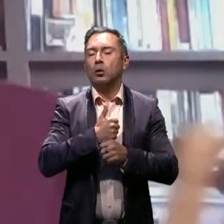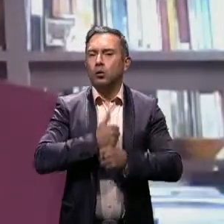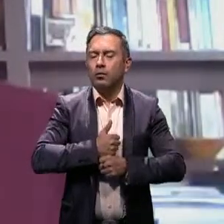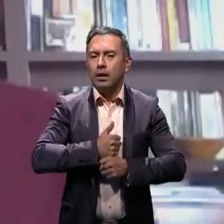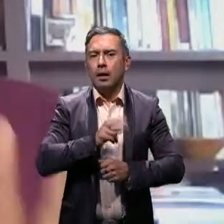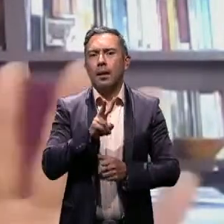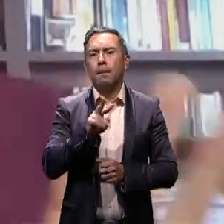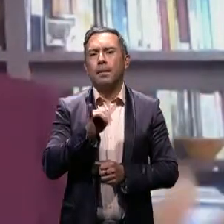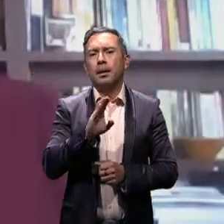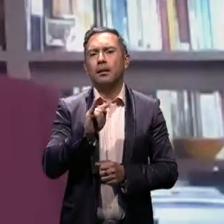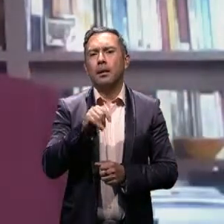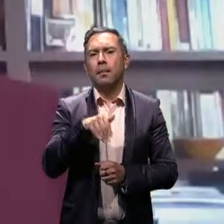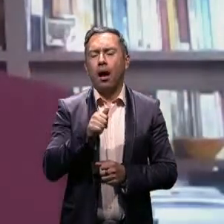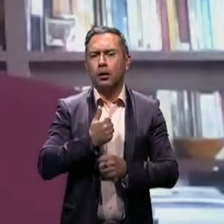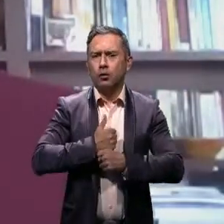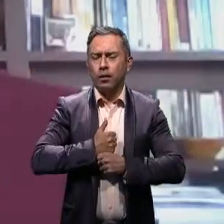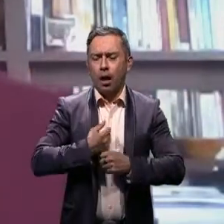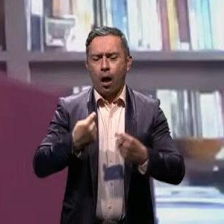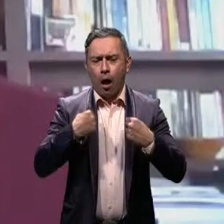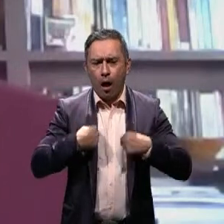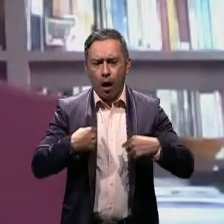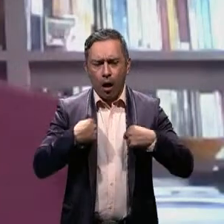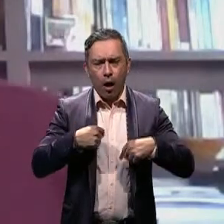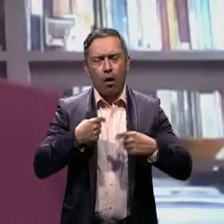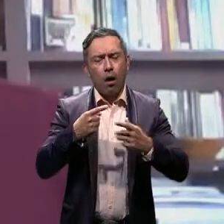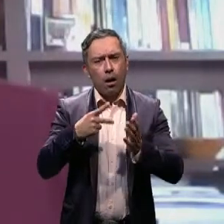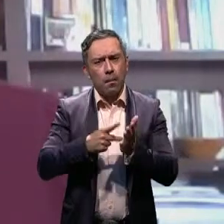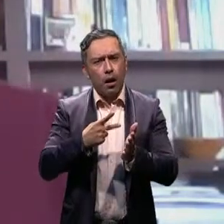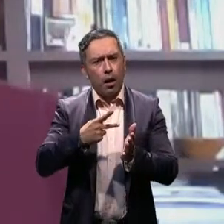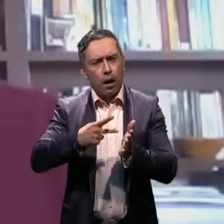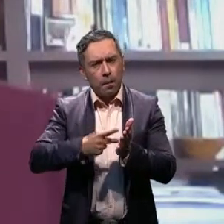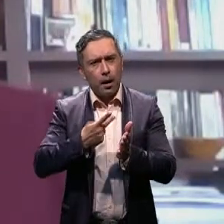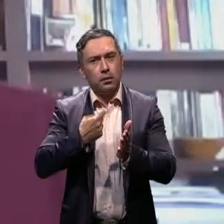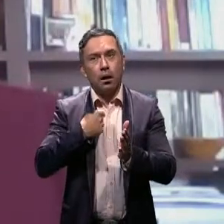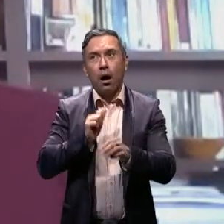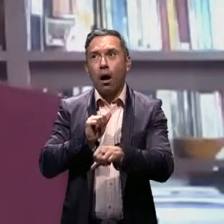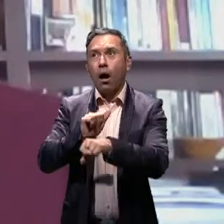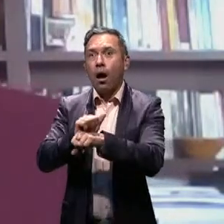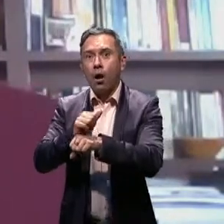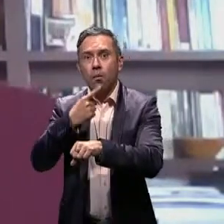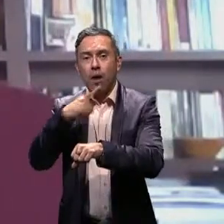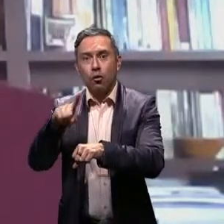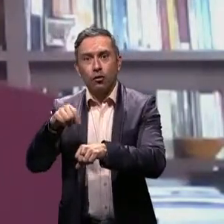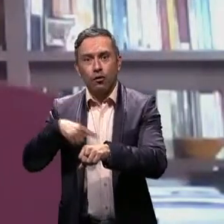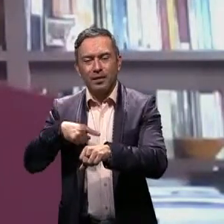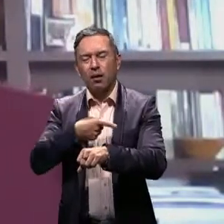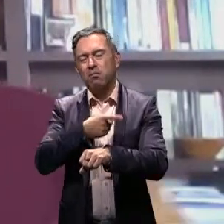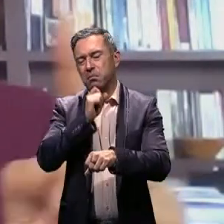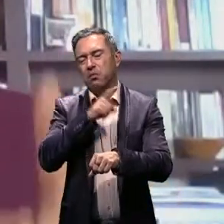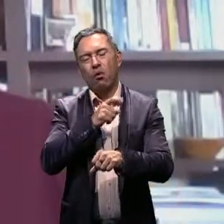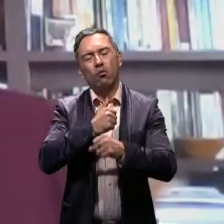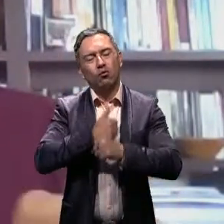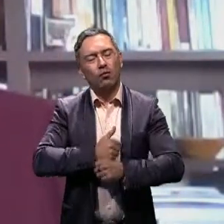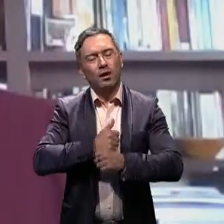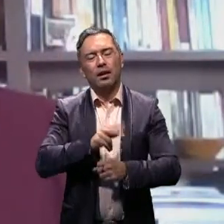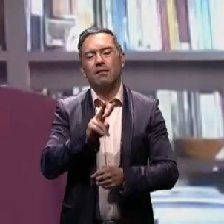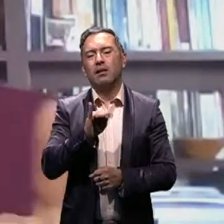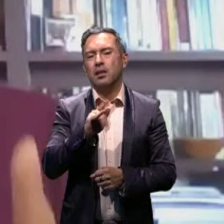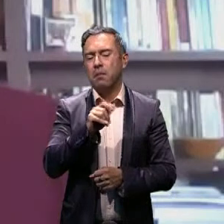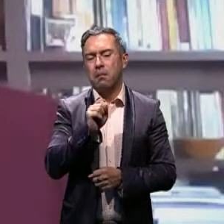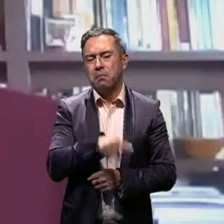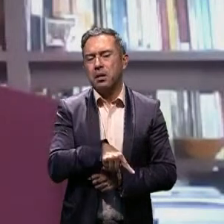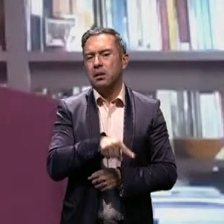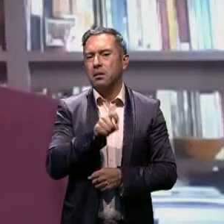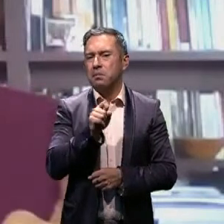is going to be re-victimized again and again. So there is the relevance